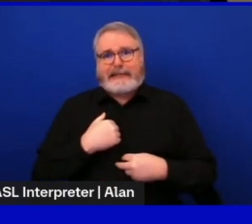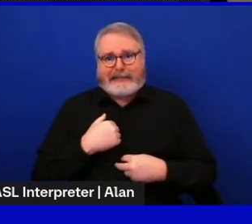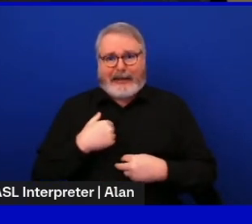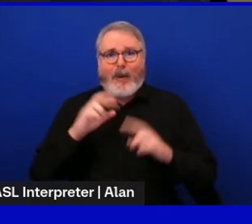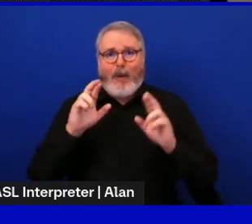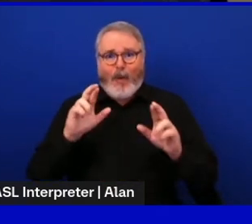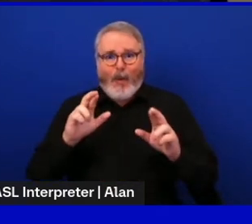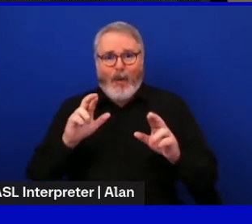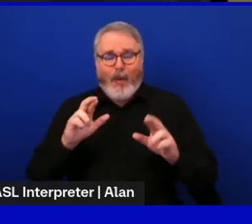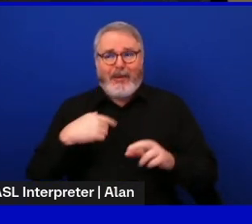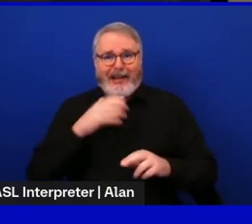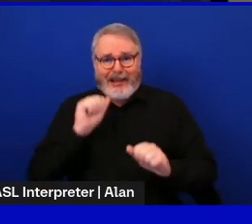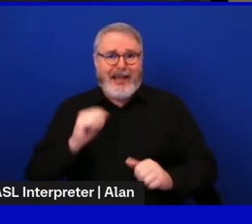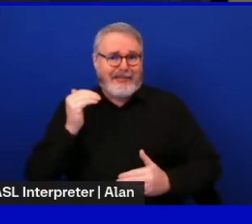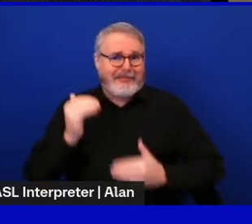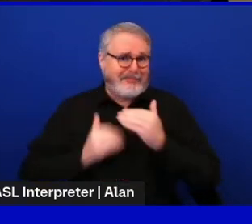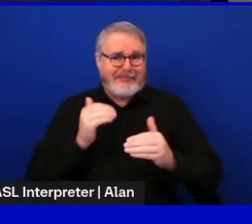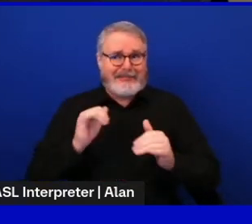with us today.